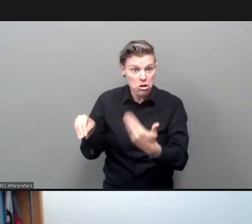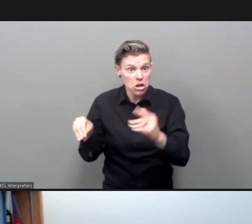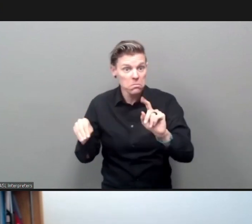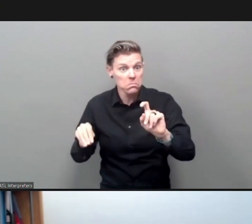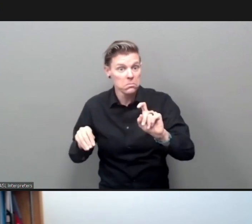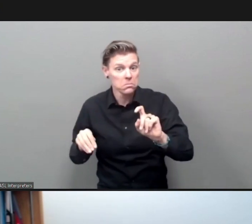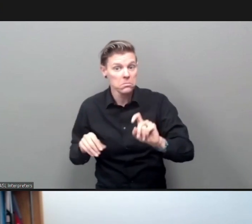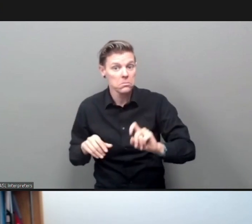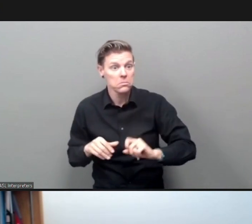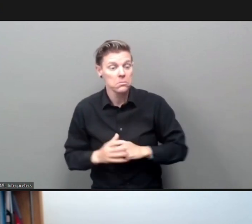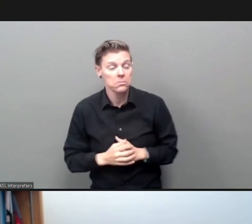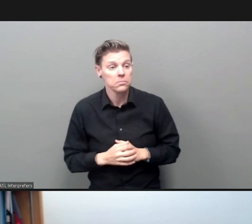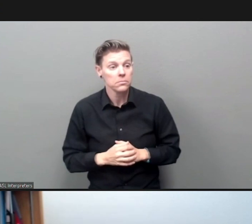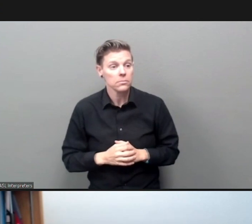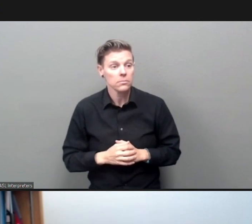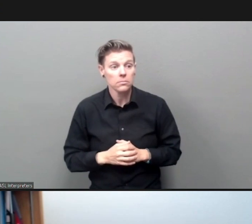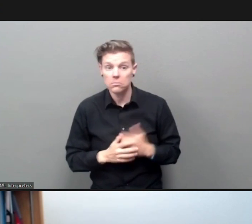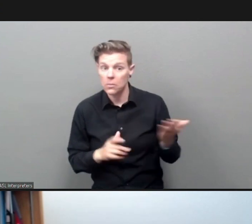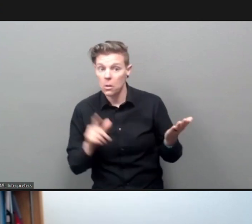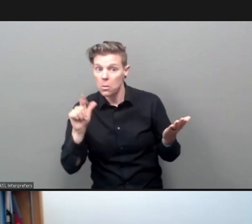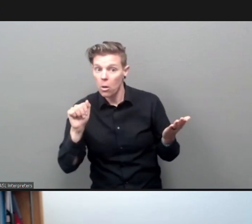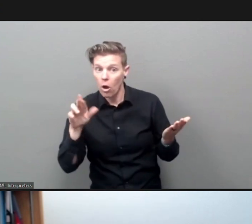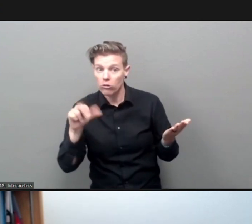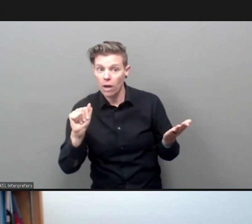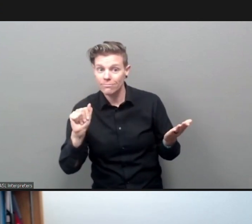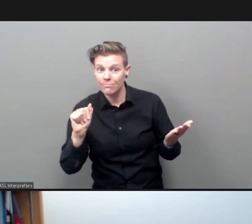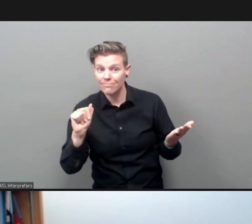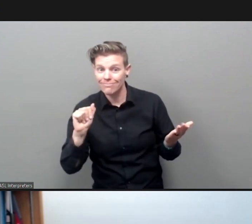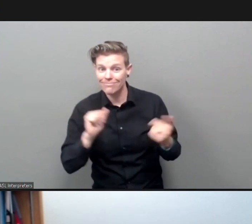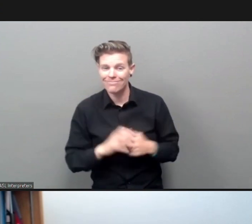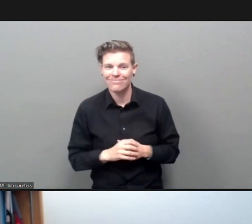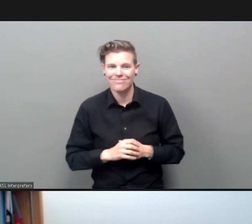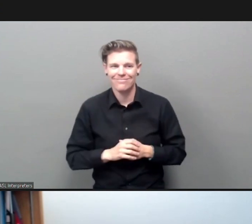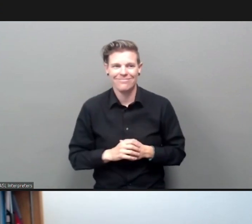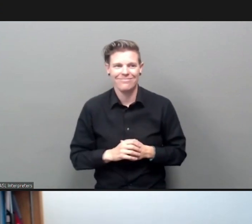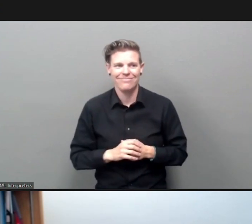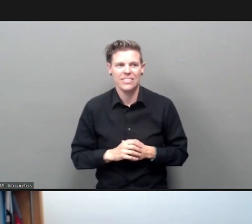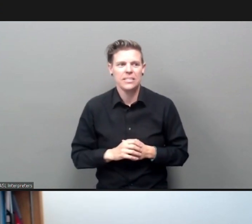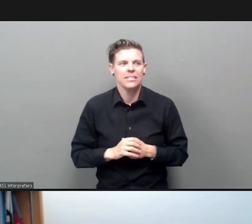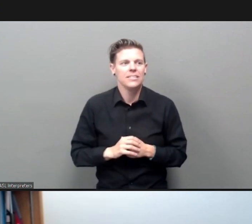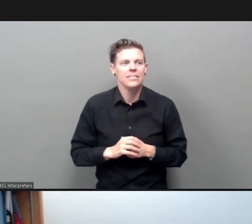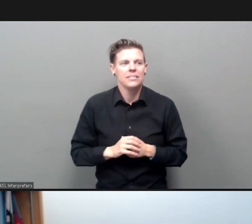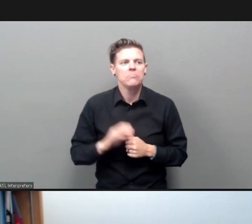Laura, do you want to take a shot at that one? I think, Dan, we have kind of